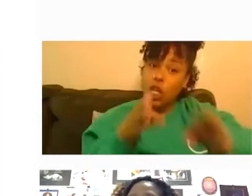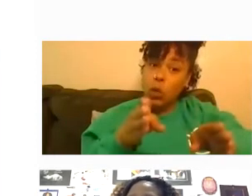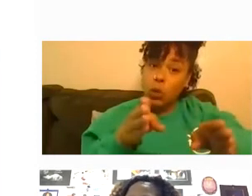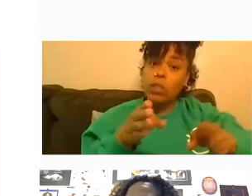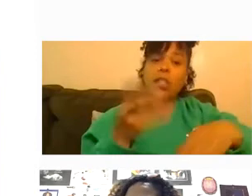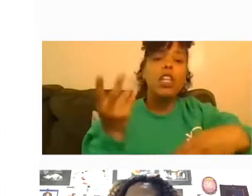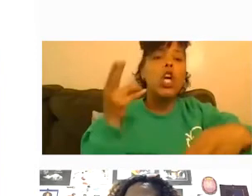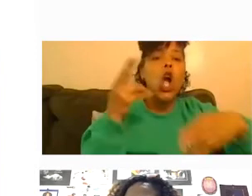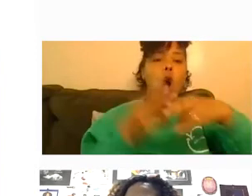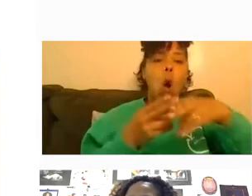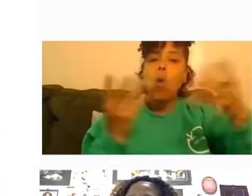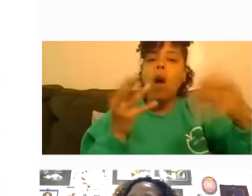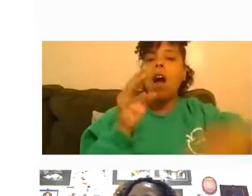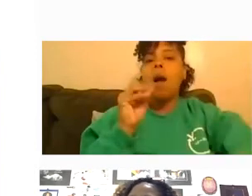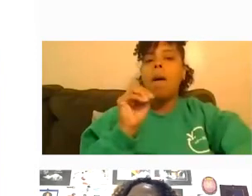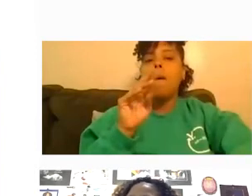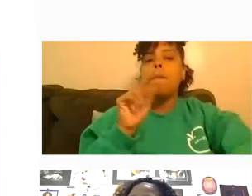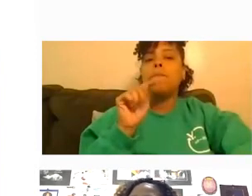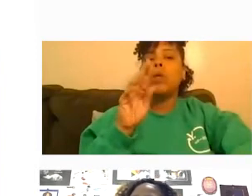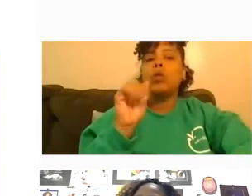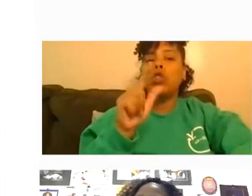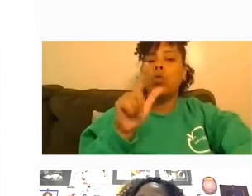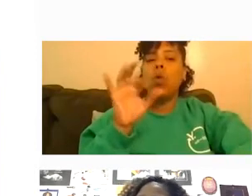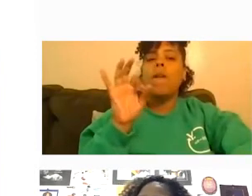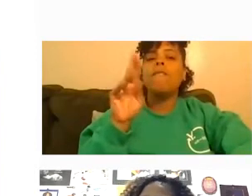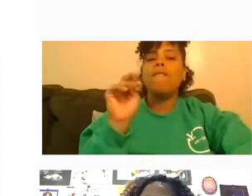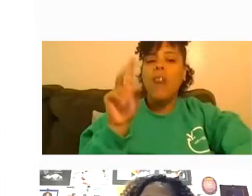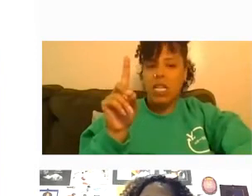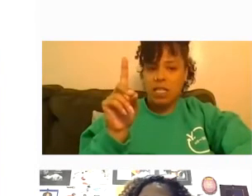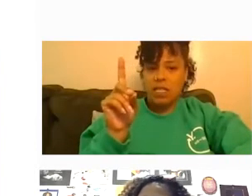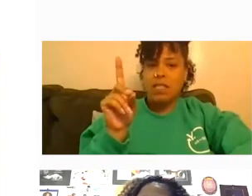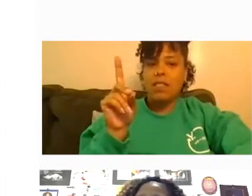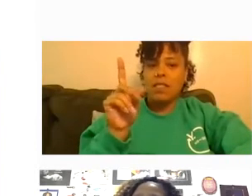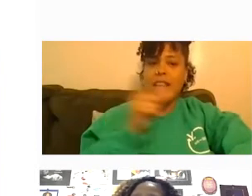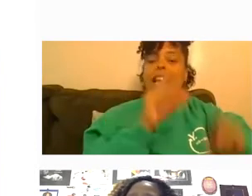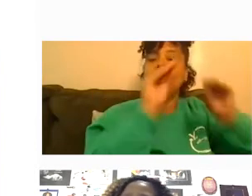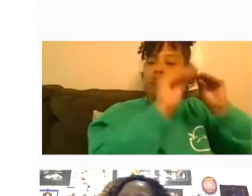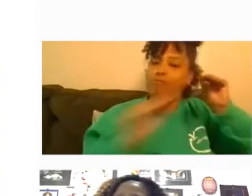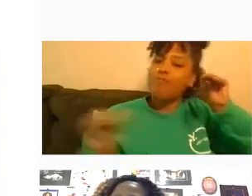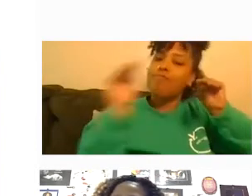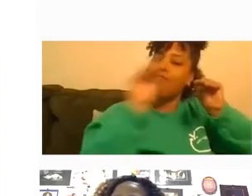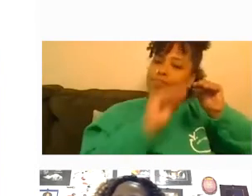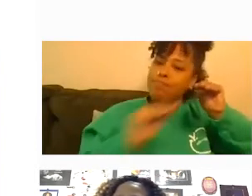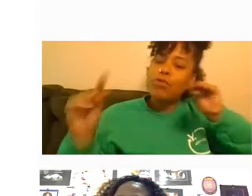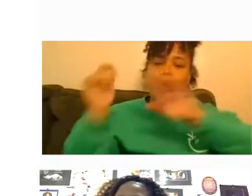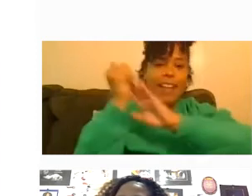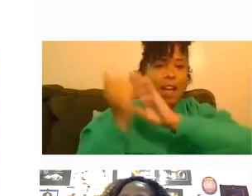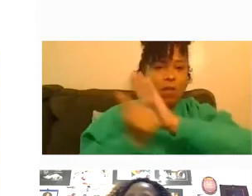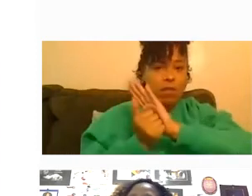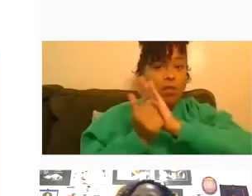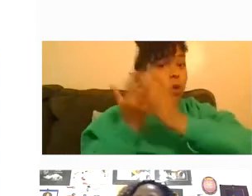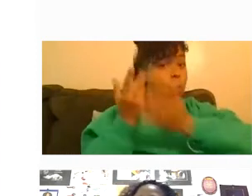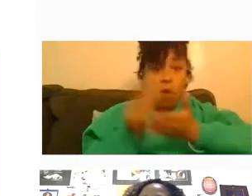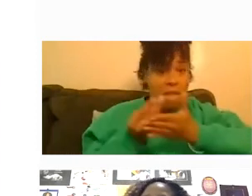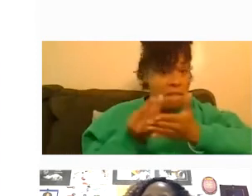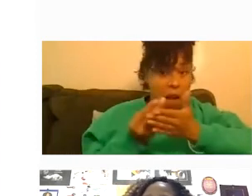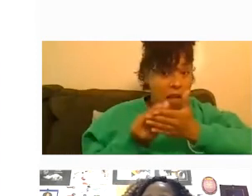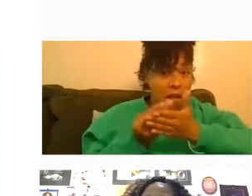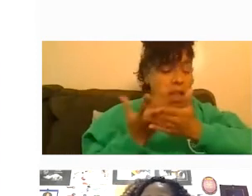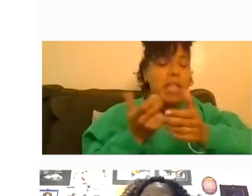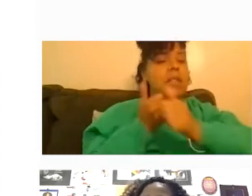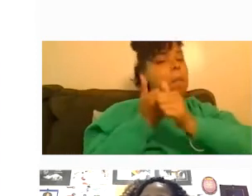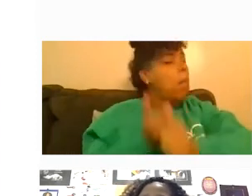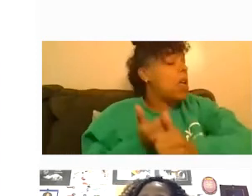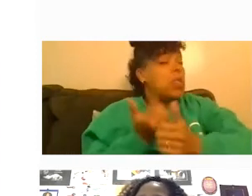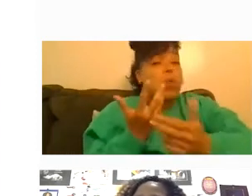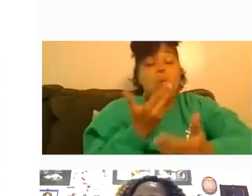called a mutual fund. And a mutual fund goes into those accounts. Which fund goes into those accounts are based on what's best for